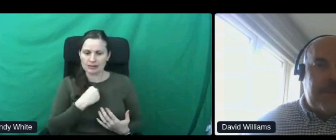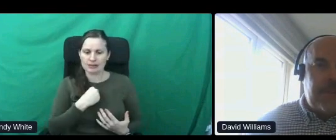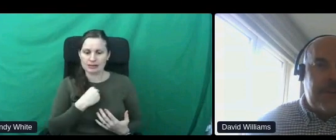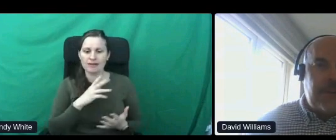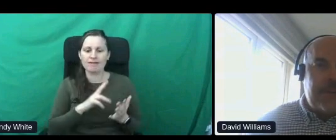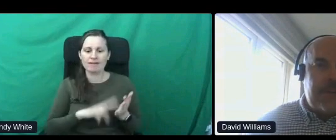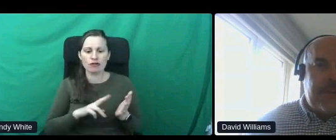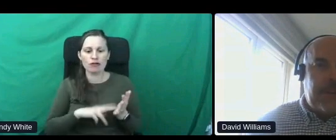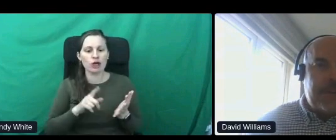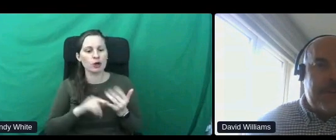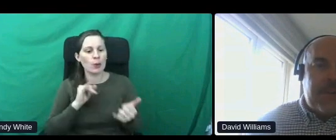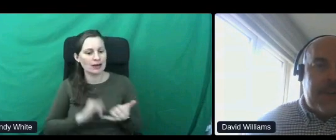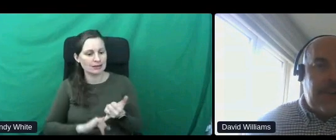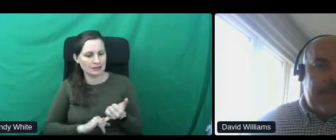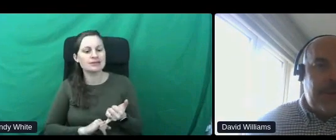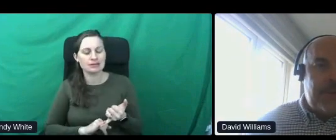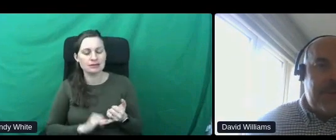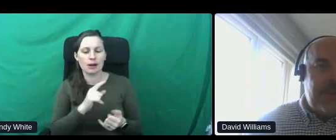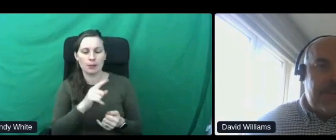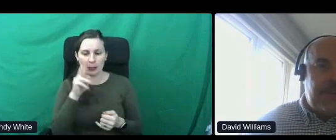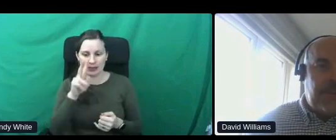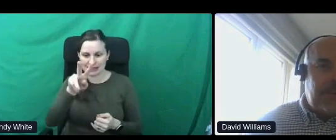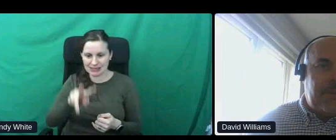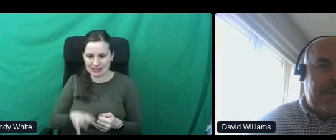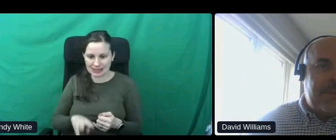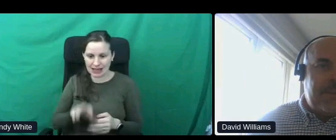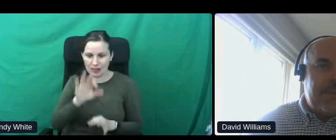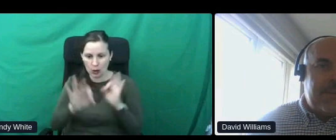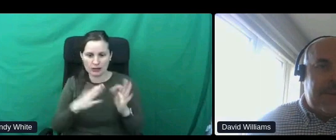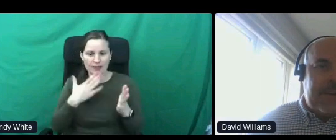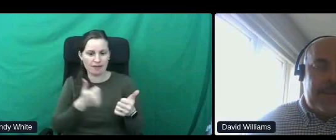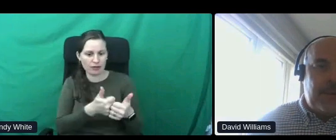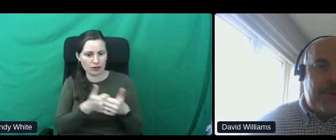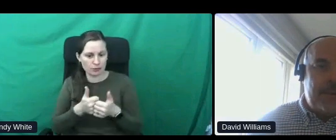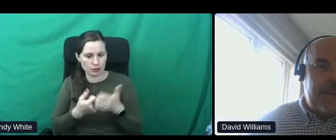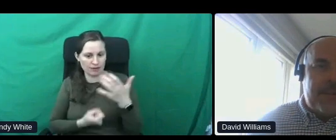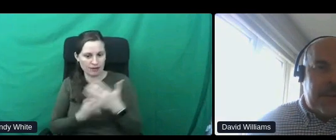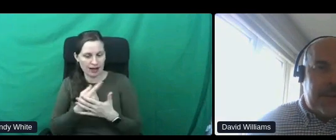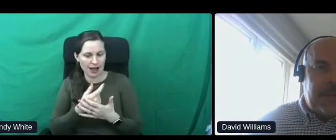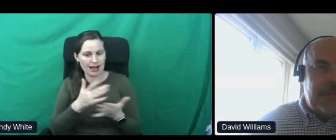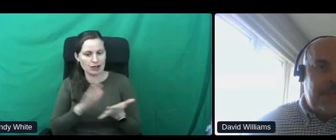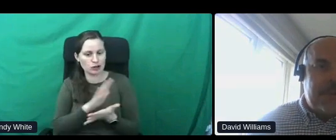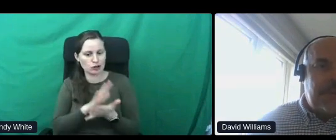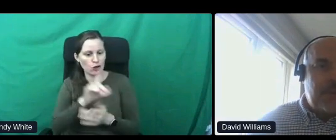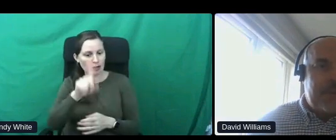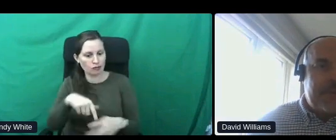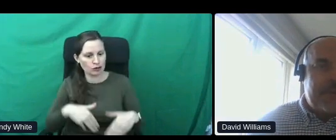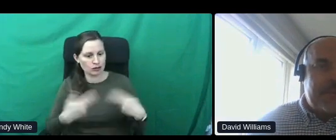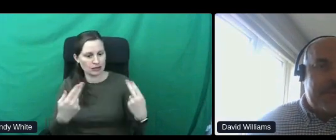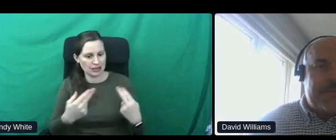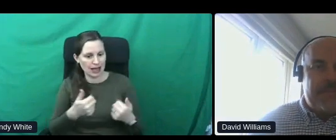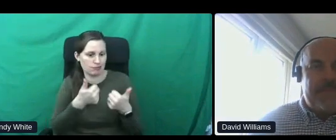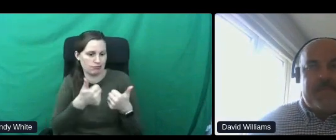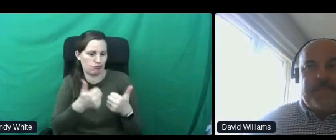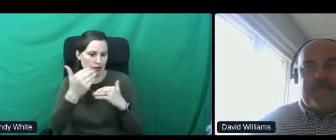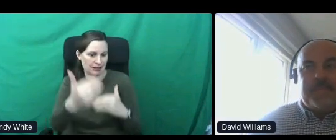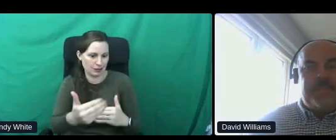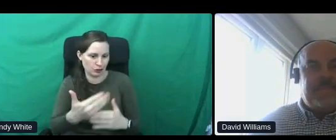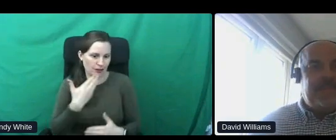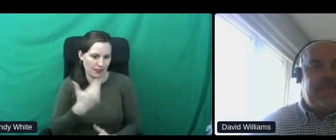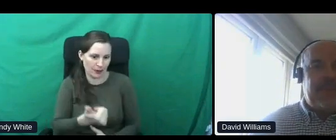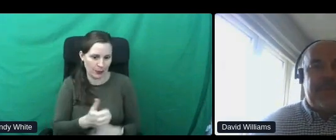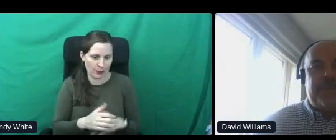was a great session. You can see by the questions. Thank you very much for supporting the event, and have a good rest of the day. Thank you. Great session. Thank you.